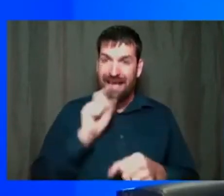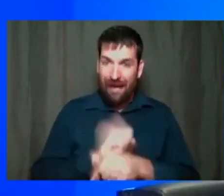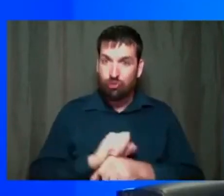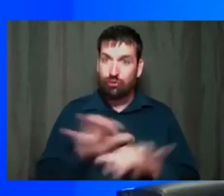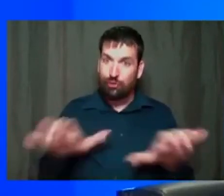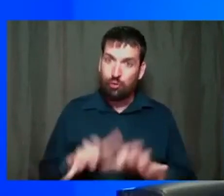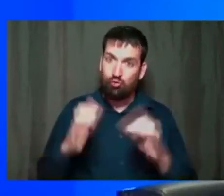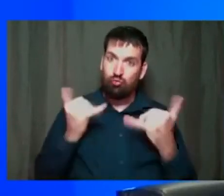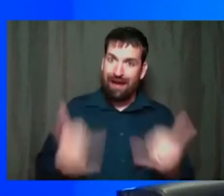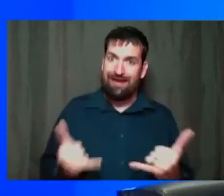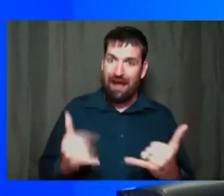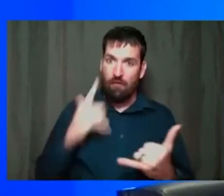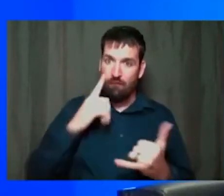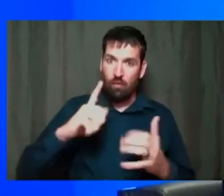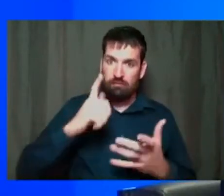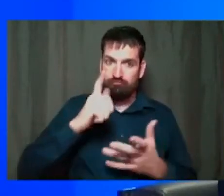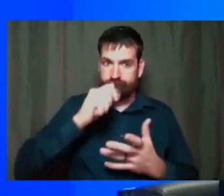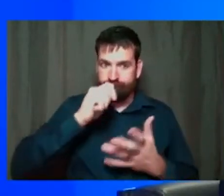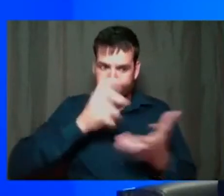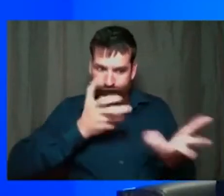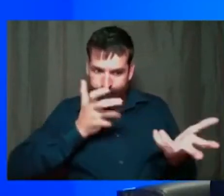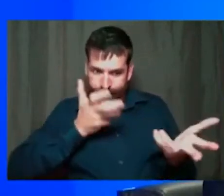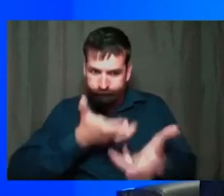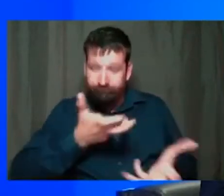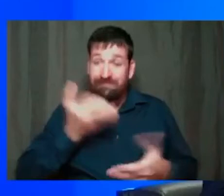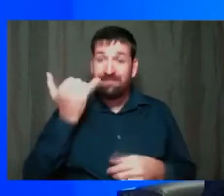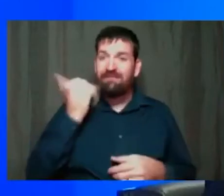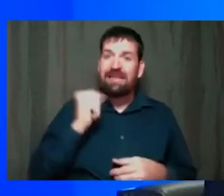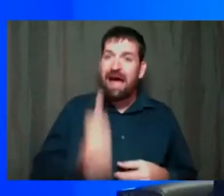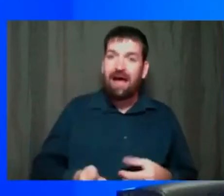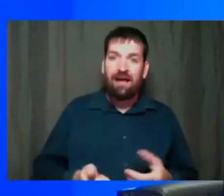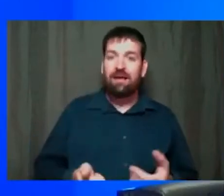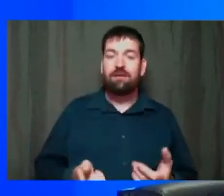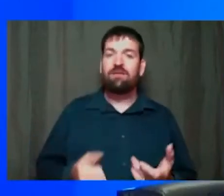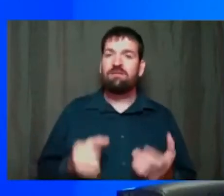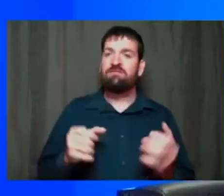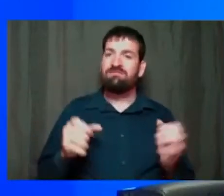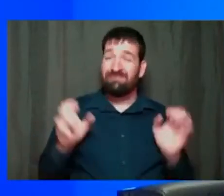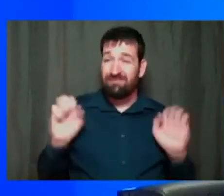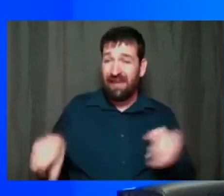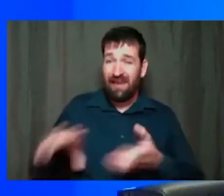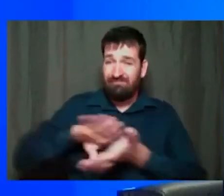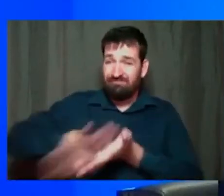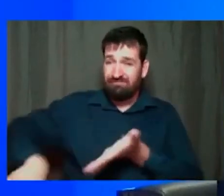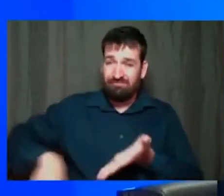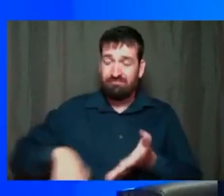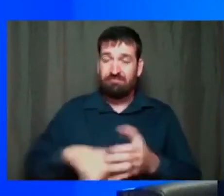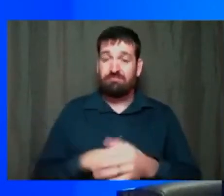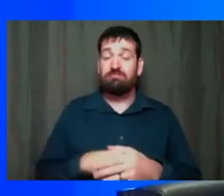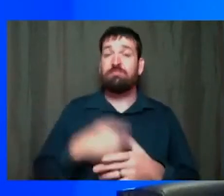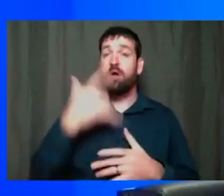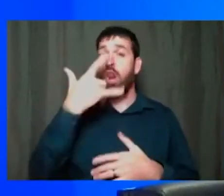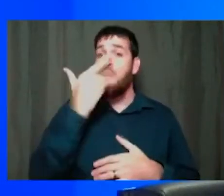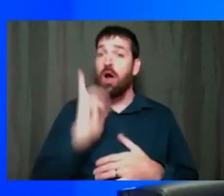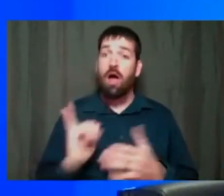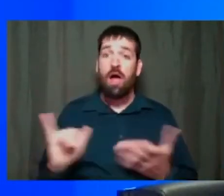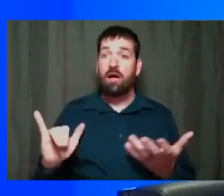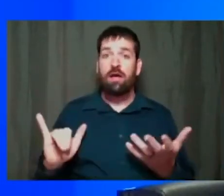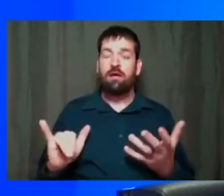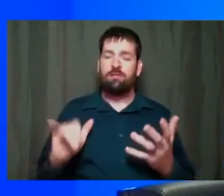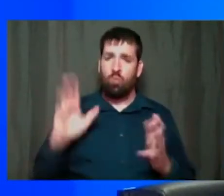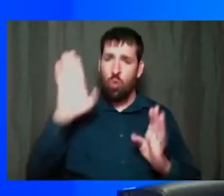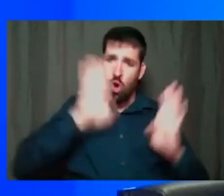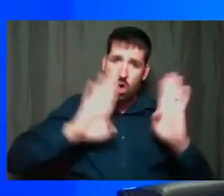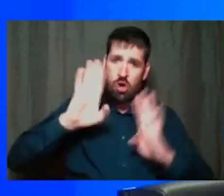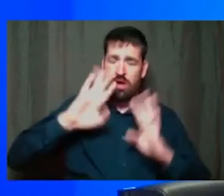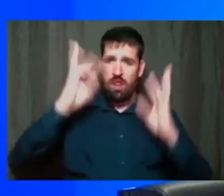with this? And if not, then you get to dismiss it. And what that looks like is replacing those worried thoughts